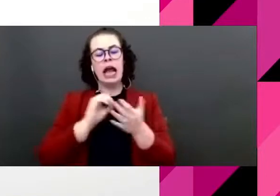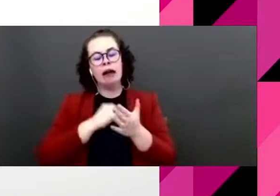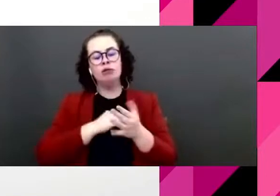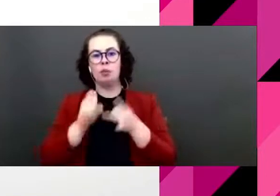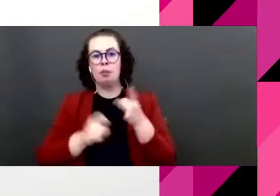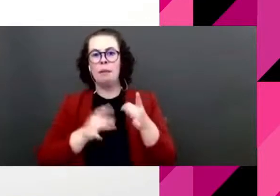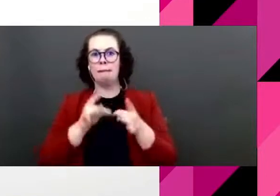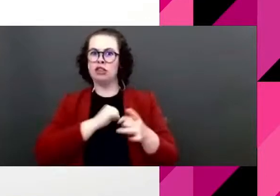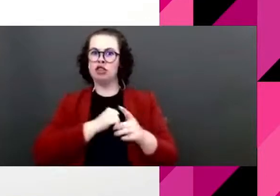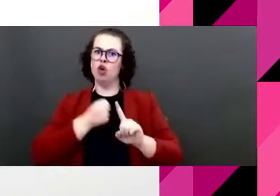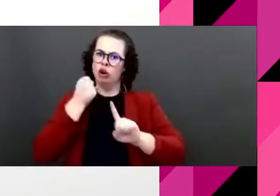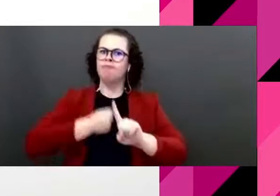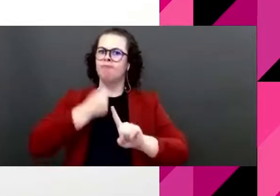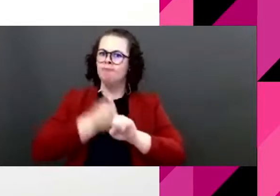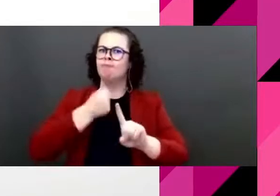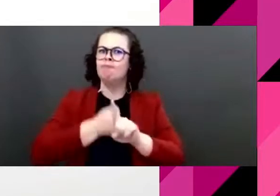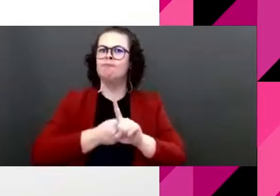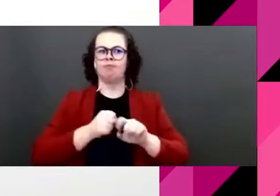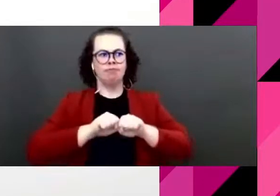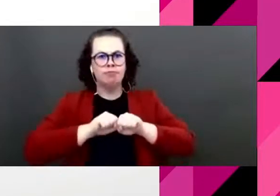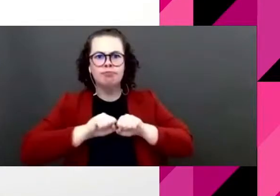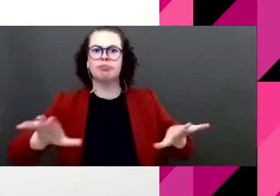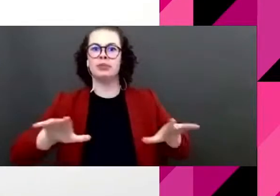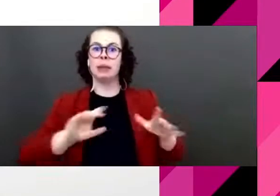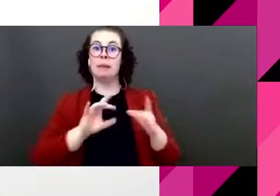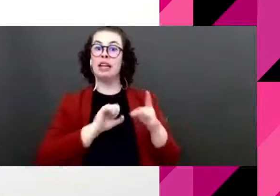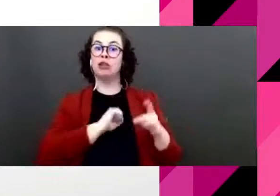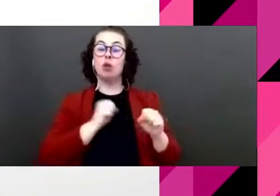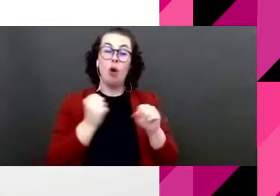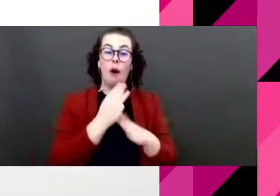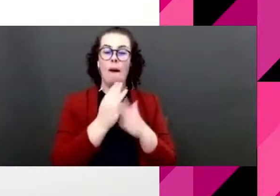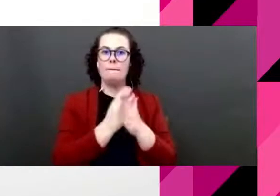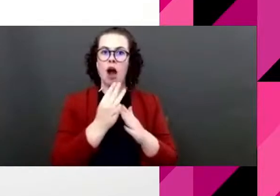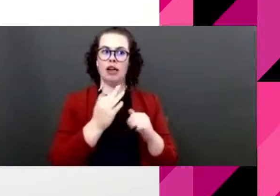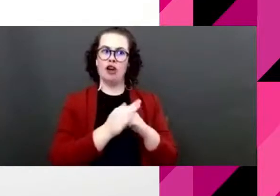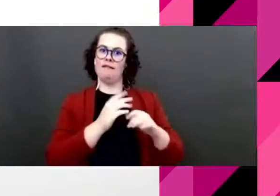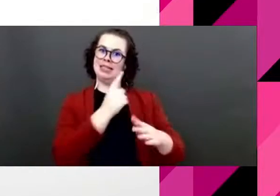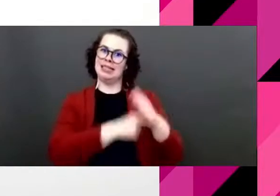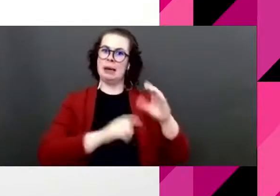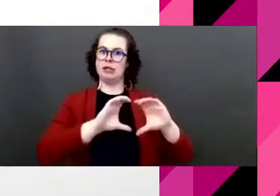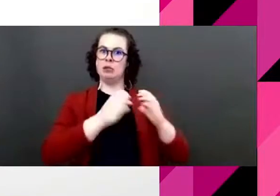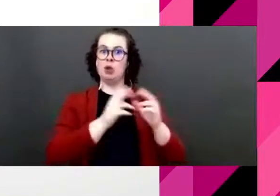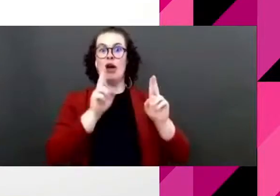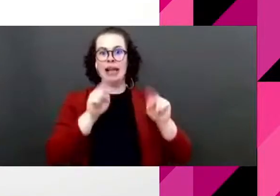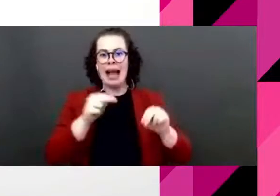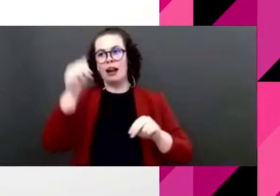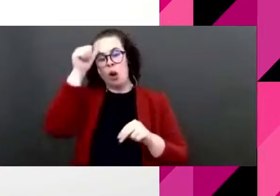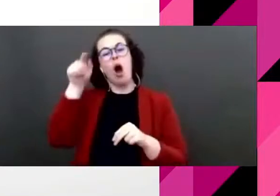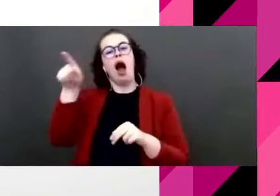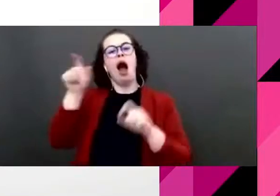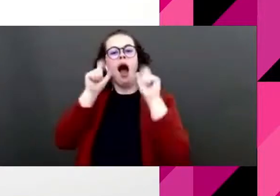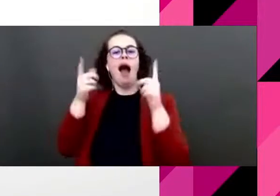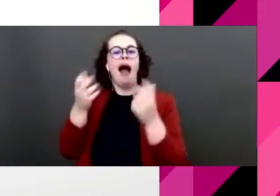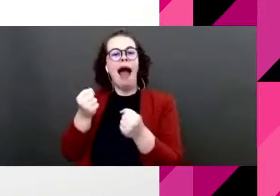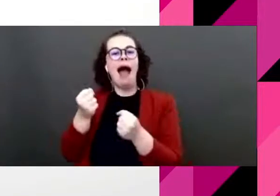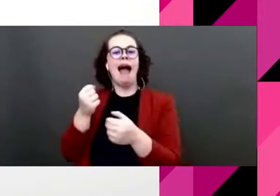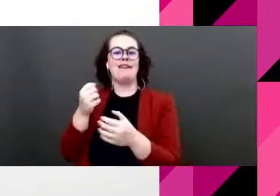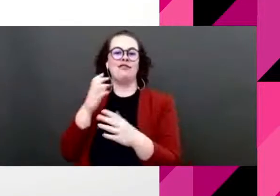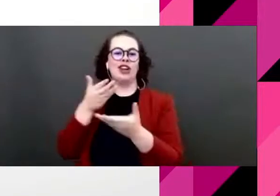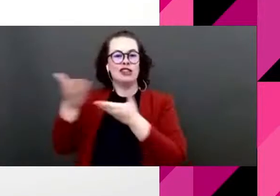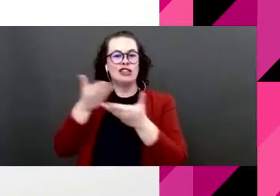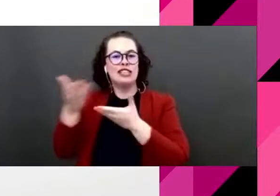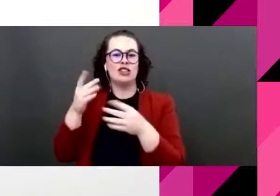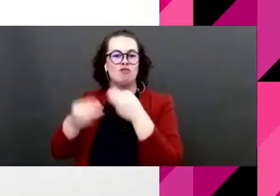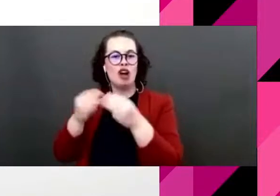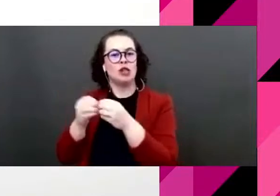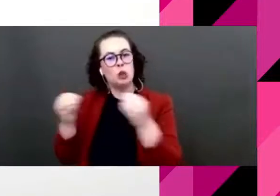disability community so that everybody can really be part of it and be aware of this process of consultation in the first place. So I